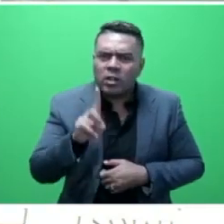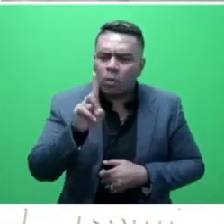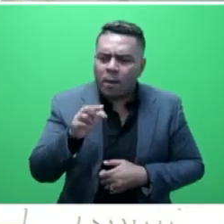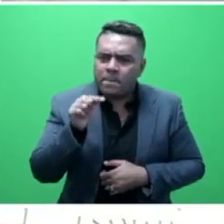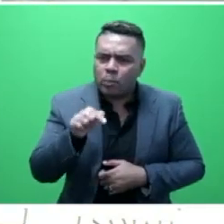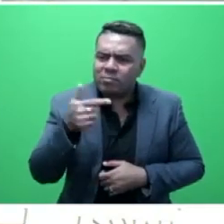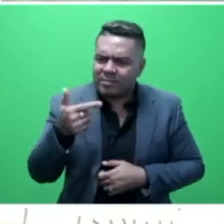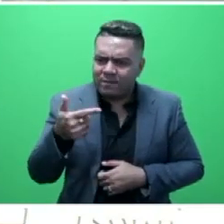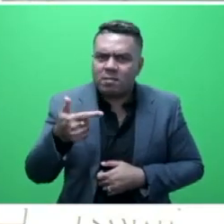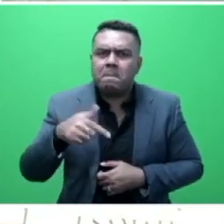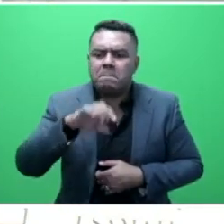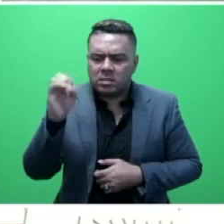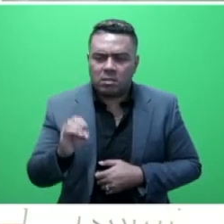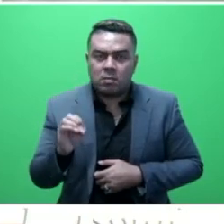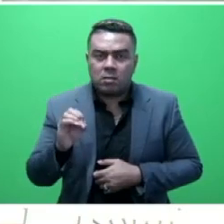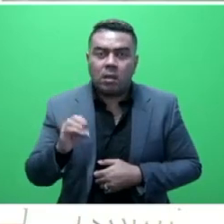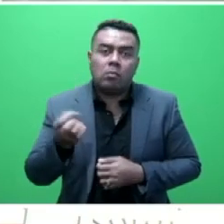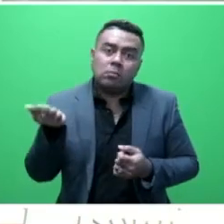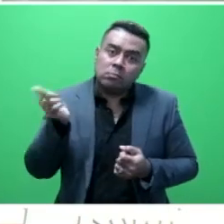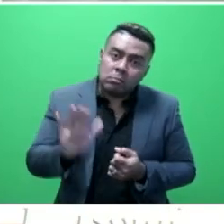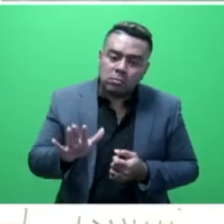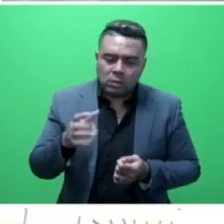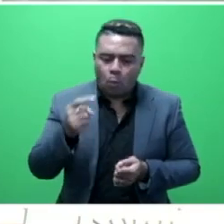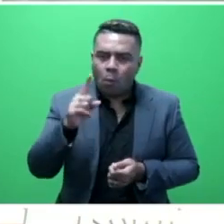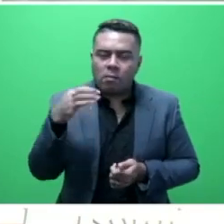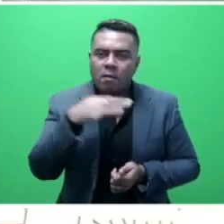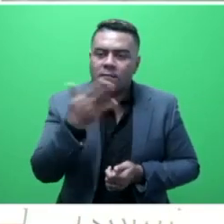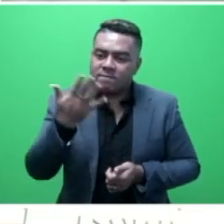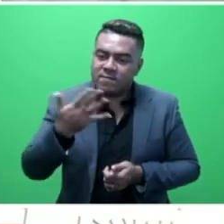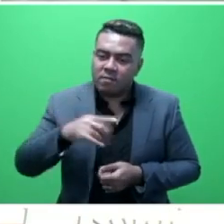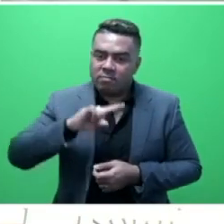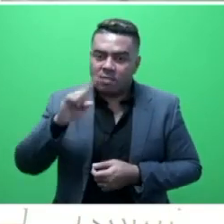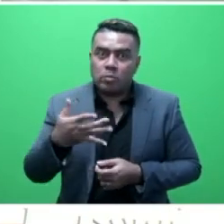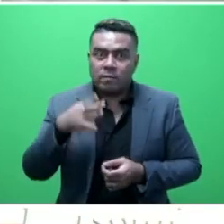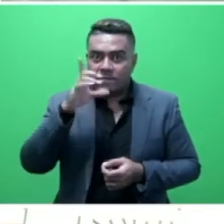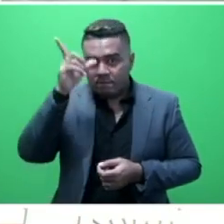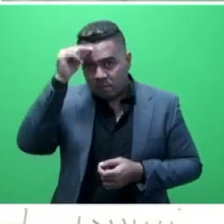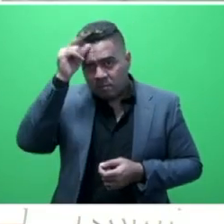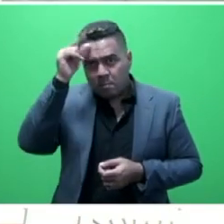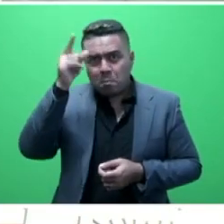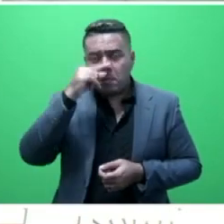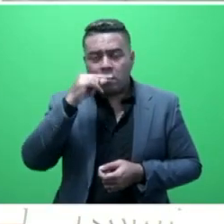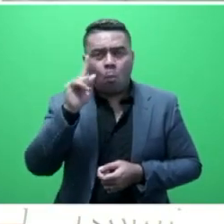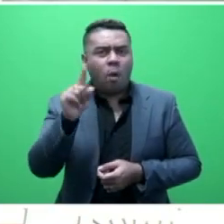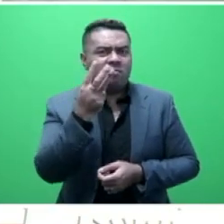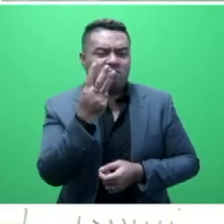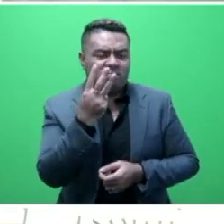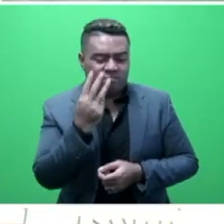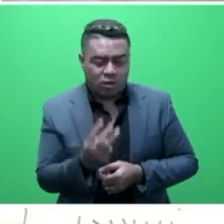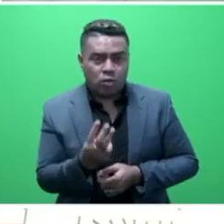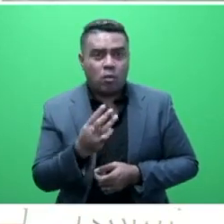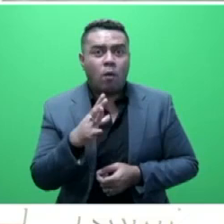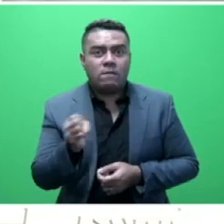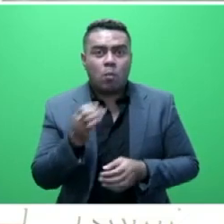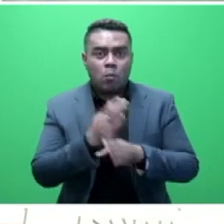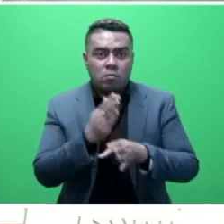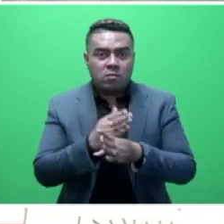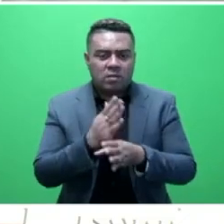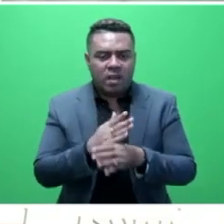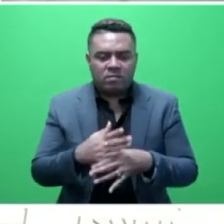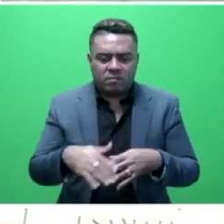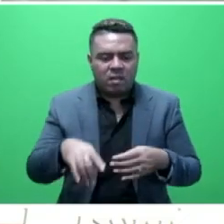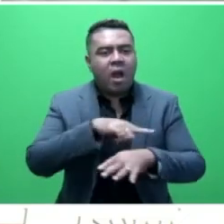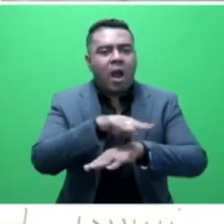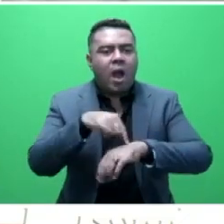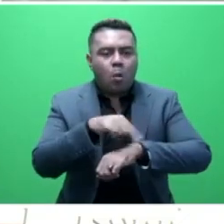21.7%. Already, 115,000 Fijians, one-third of our workforce, have had their hours